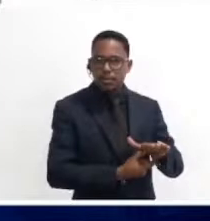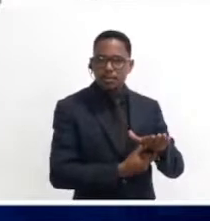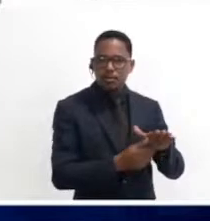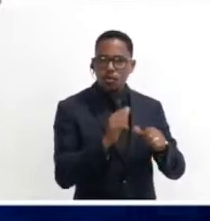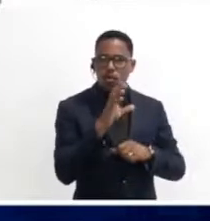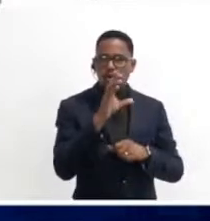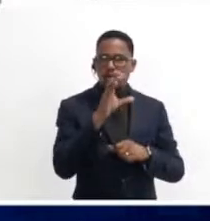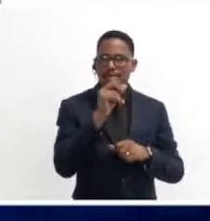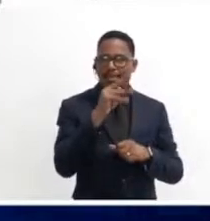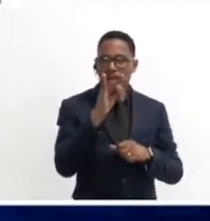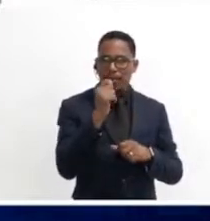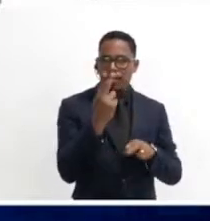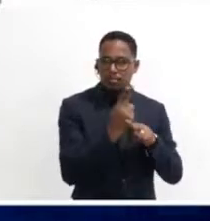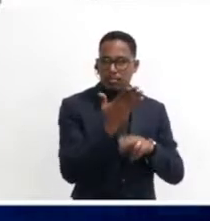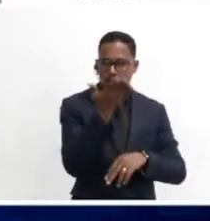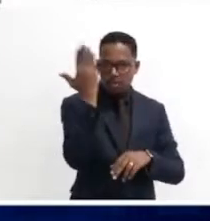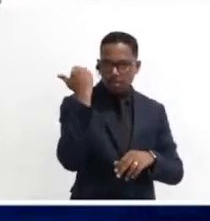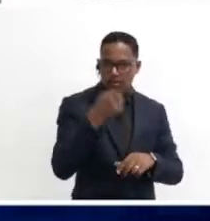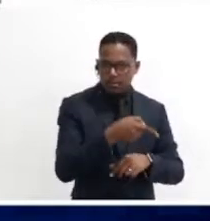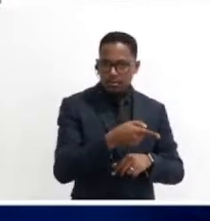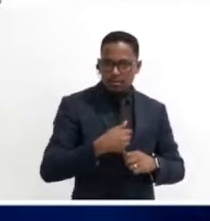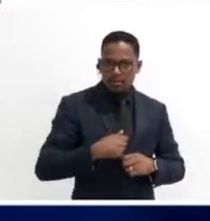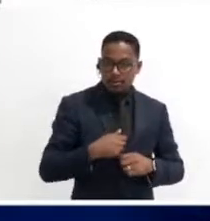It just, I don't know.